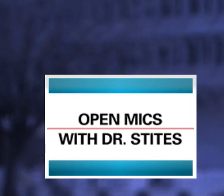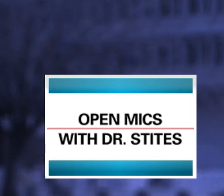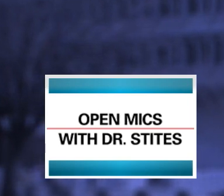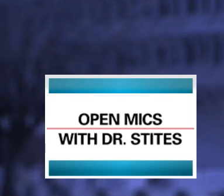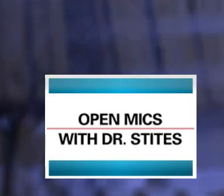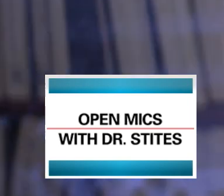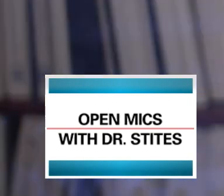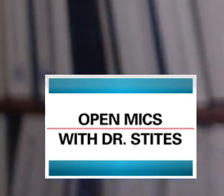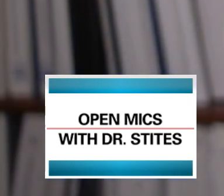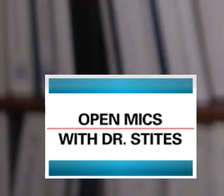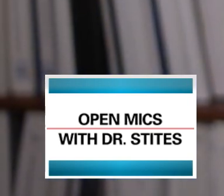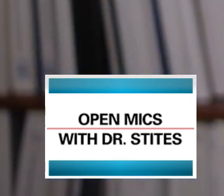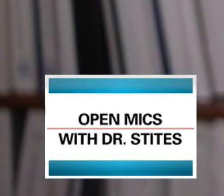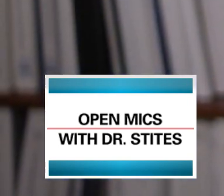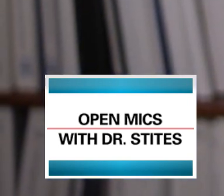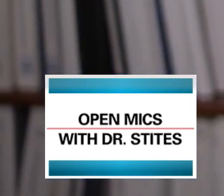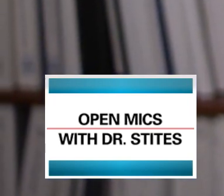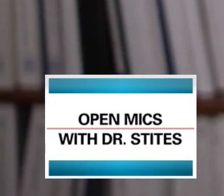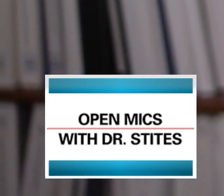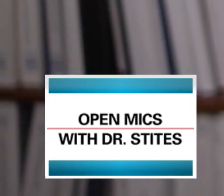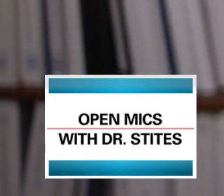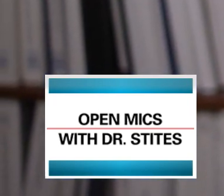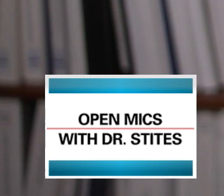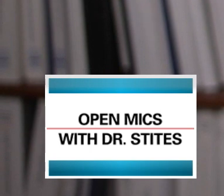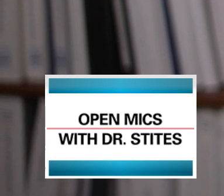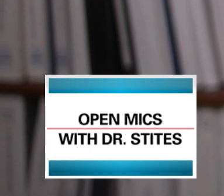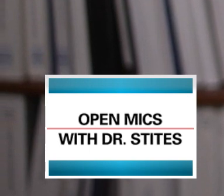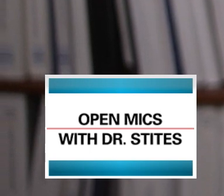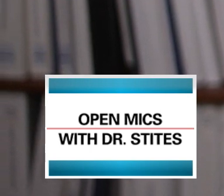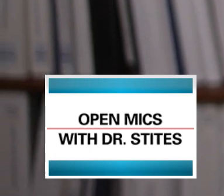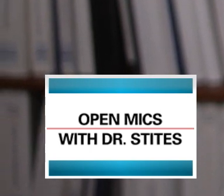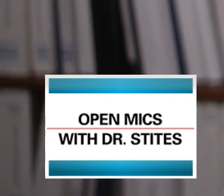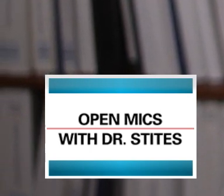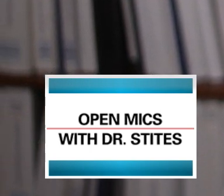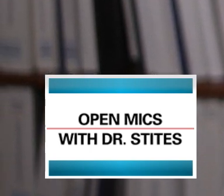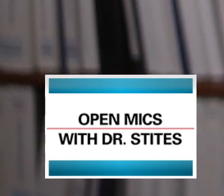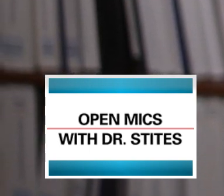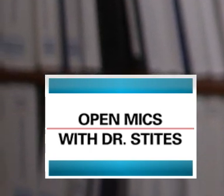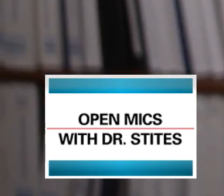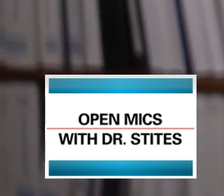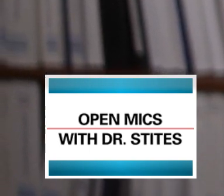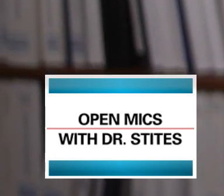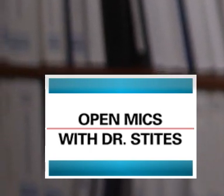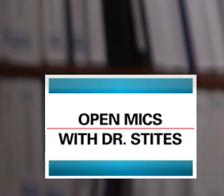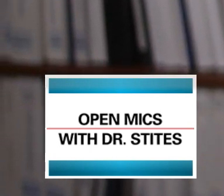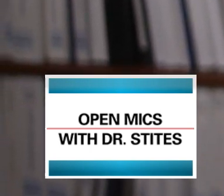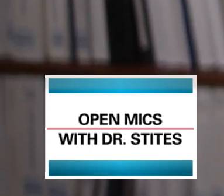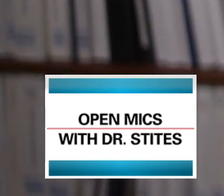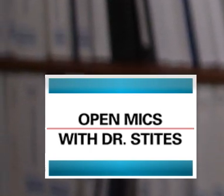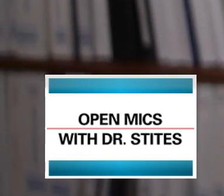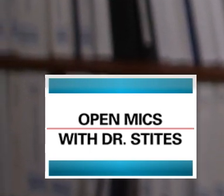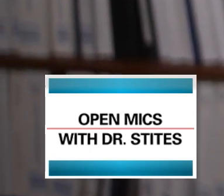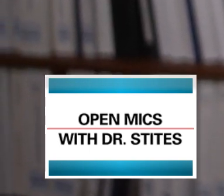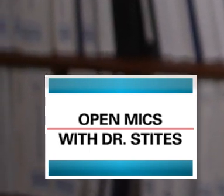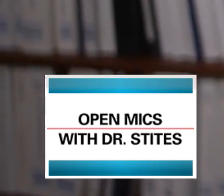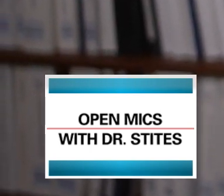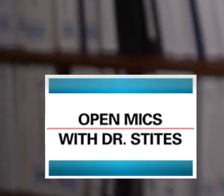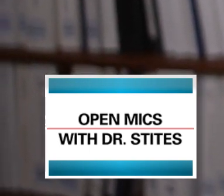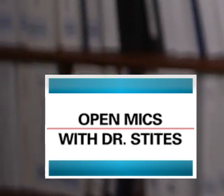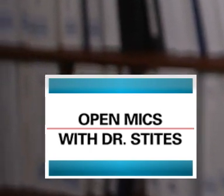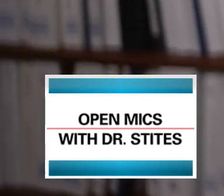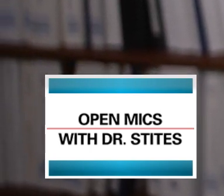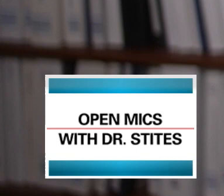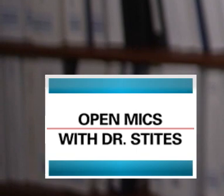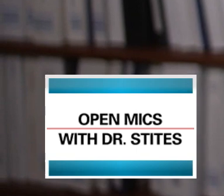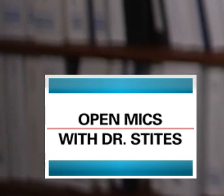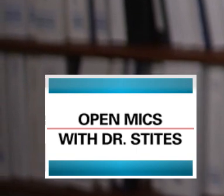is to change the process. There still remains an allocation formula that we think is producing